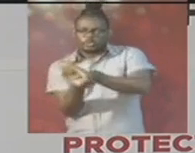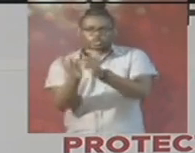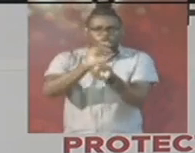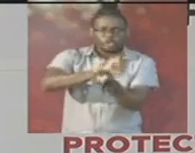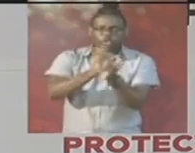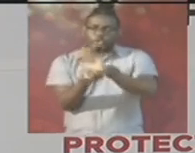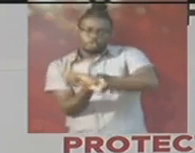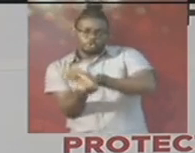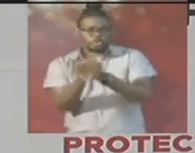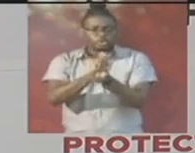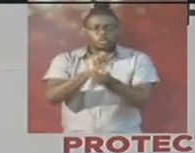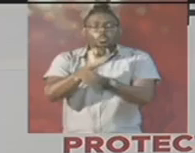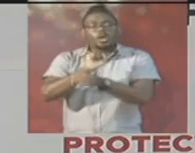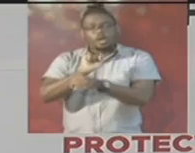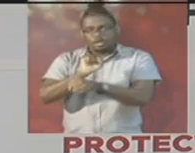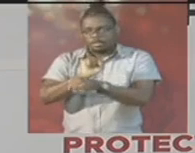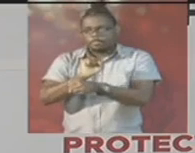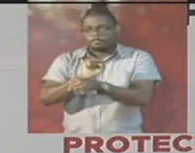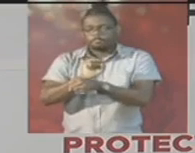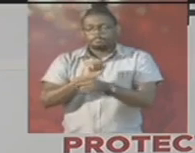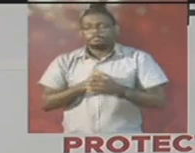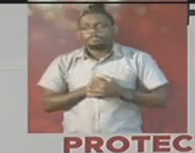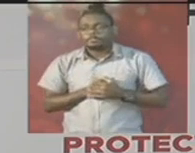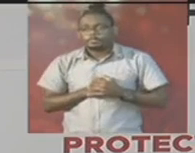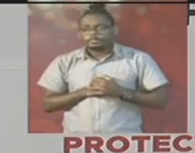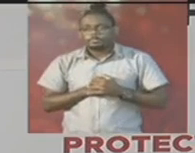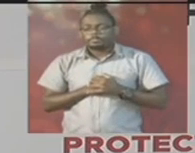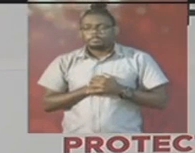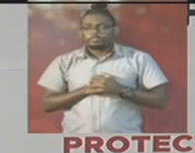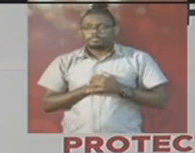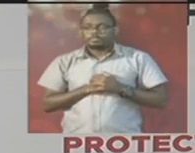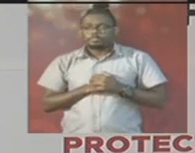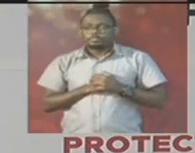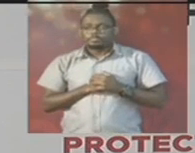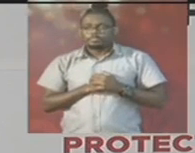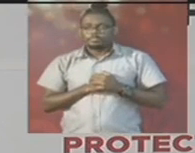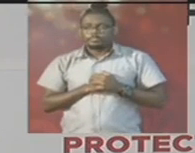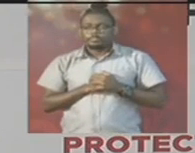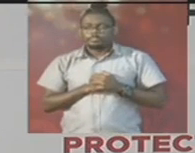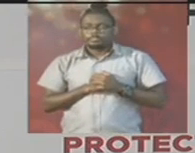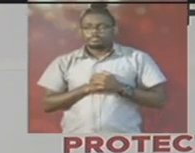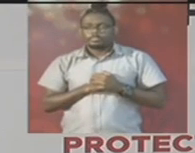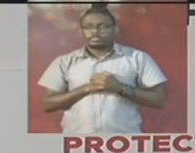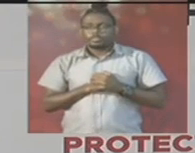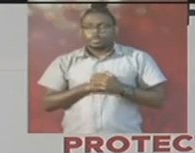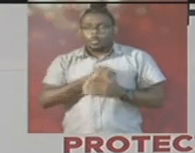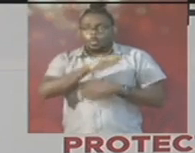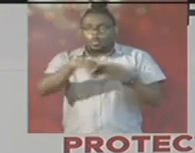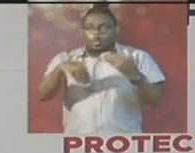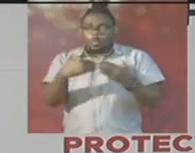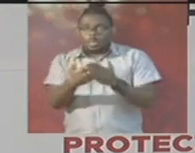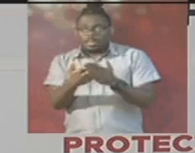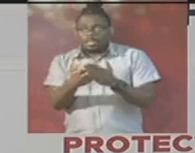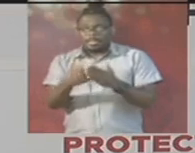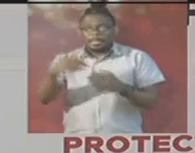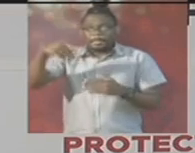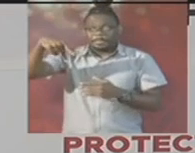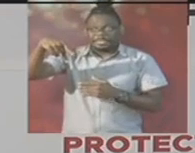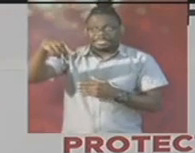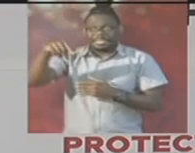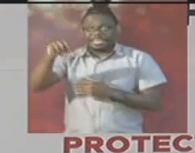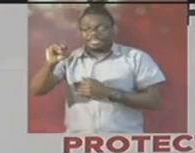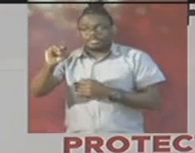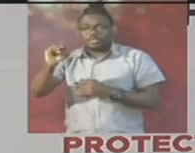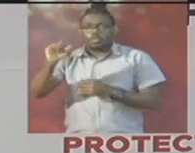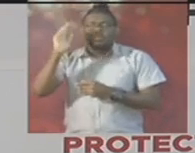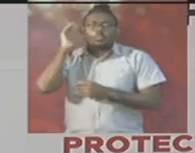be led by P.S. Murray Sweet as before, and all P.S.s and divisional heads will make